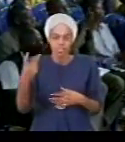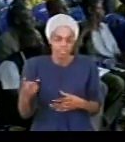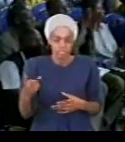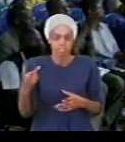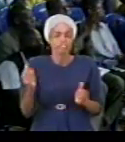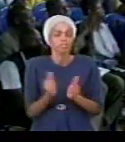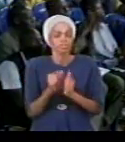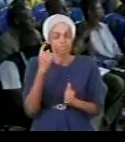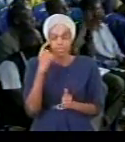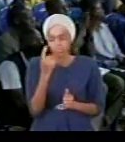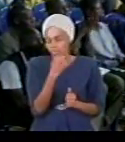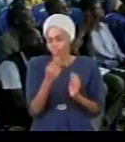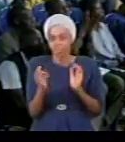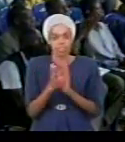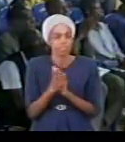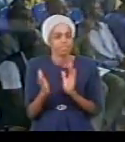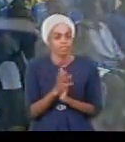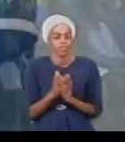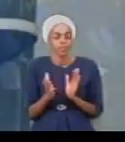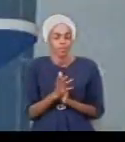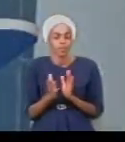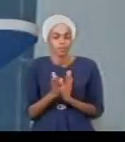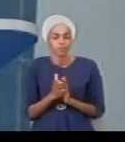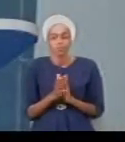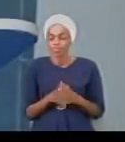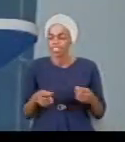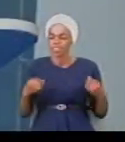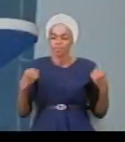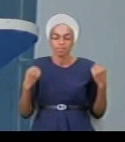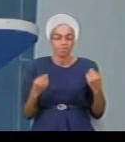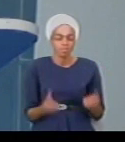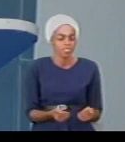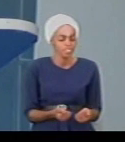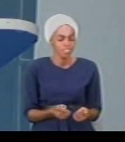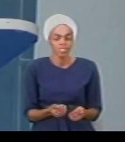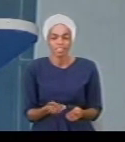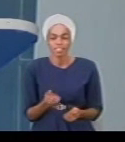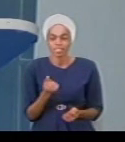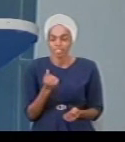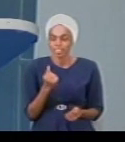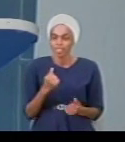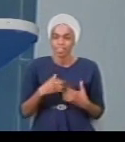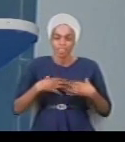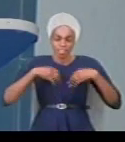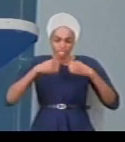Instantaneous eye, healing, perfect and permanent.